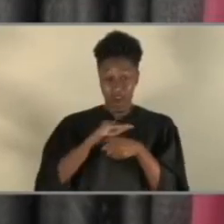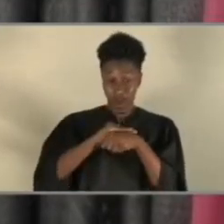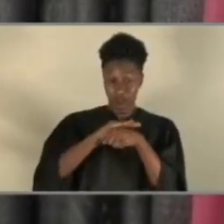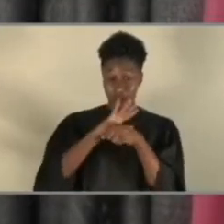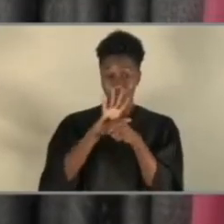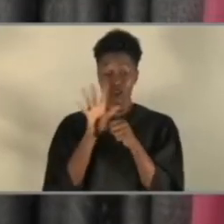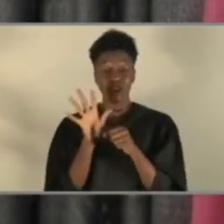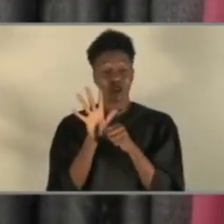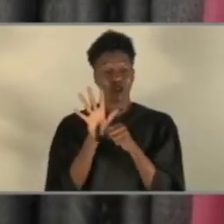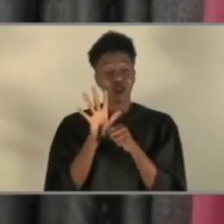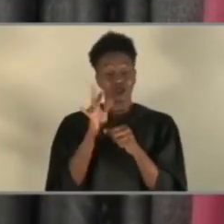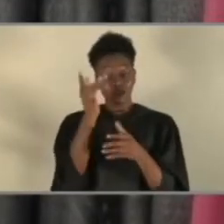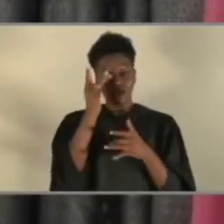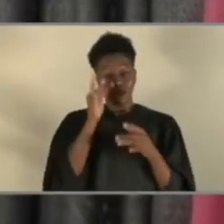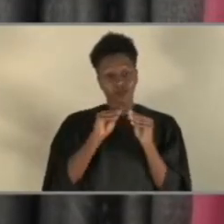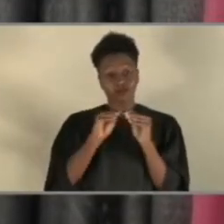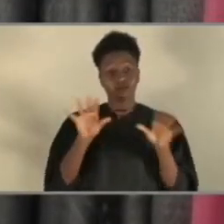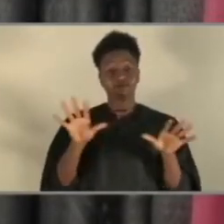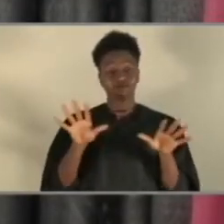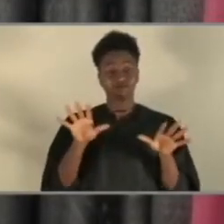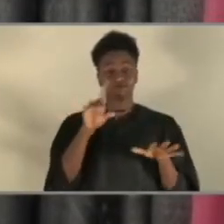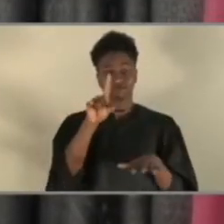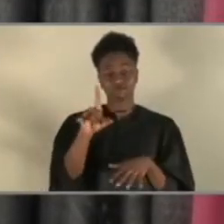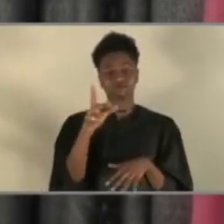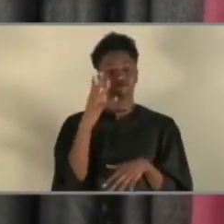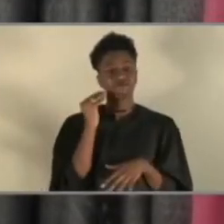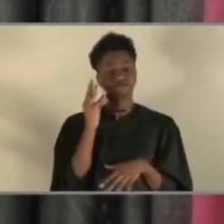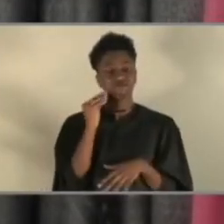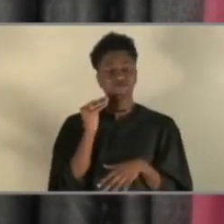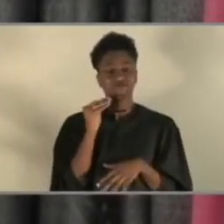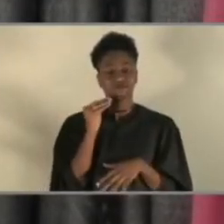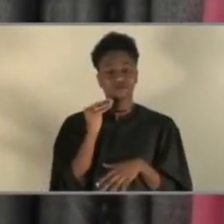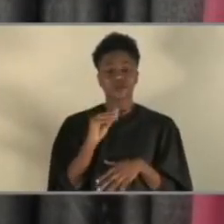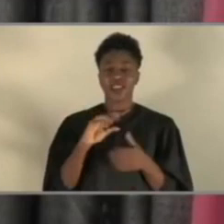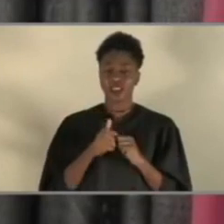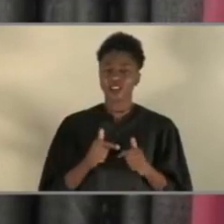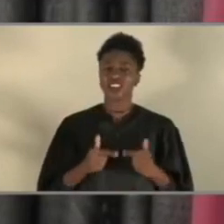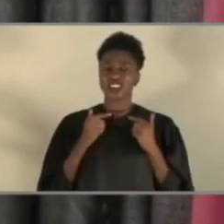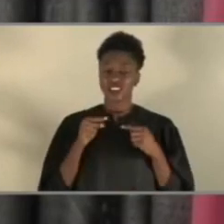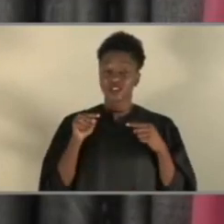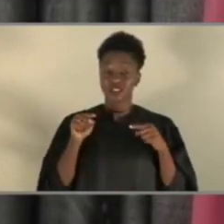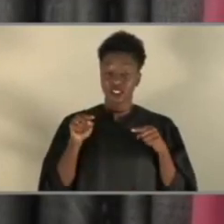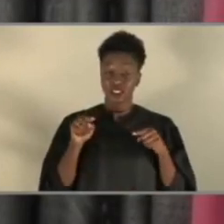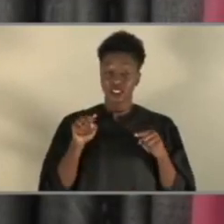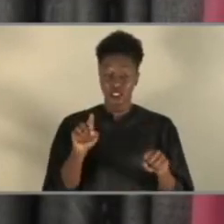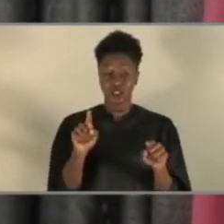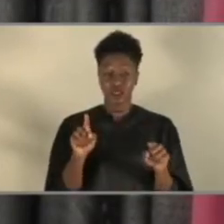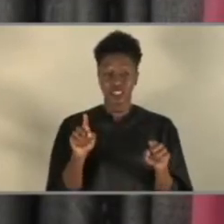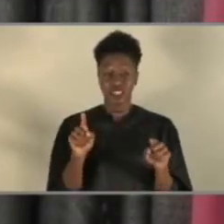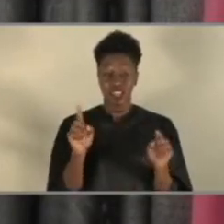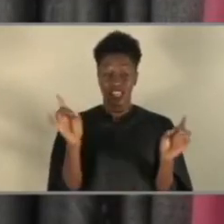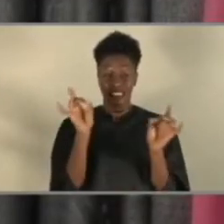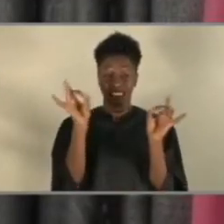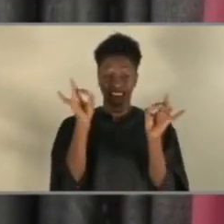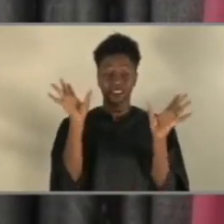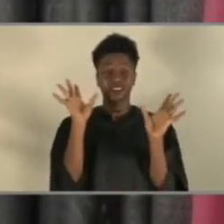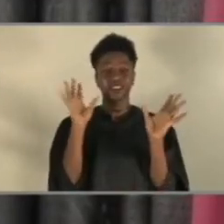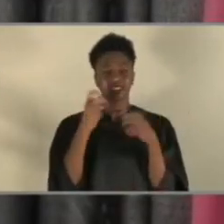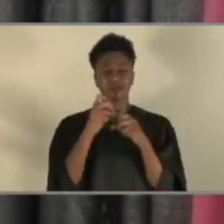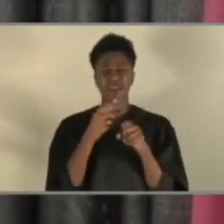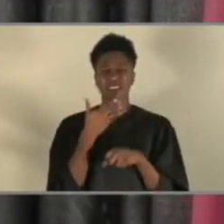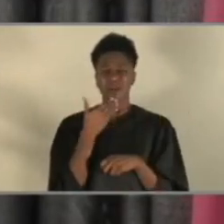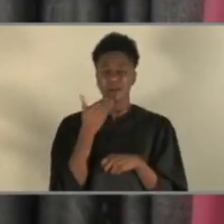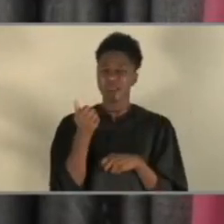pandemic, you have experienced firsthand how to live through a crisis and make the very best of every day.